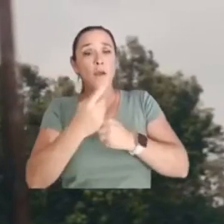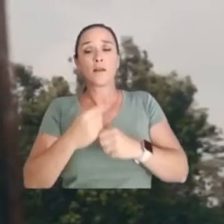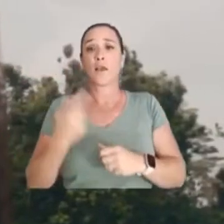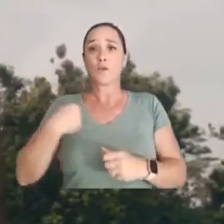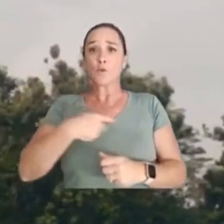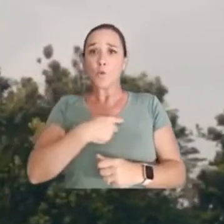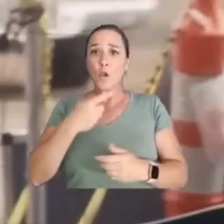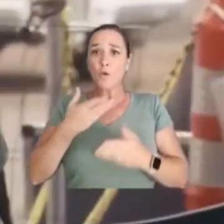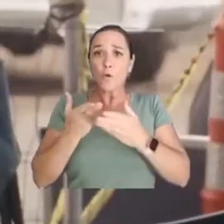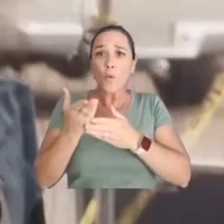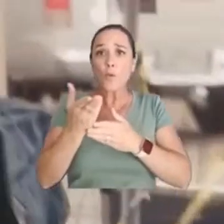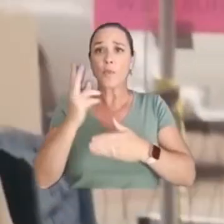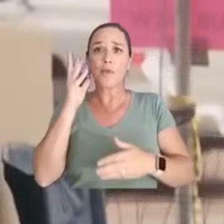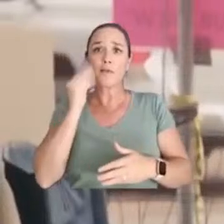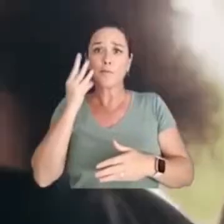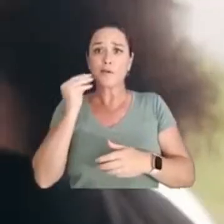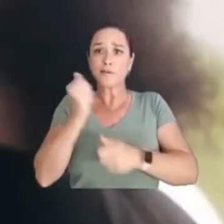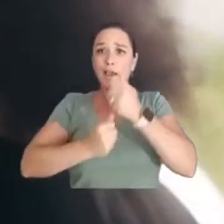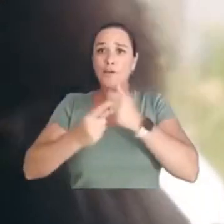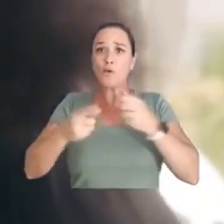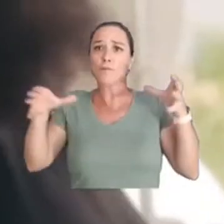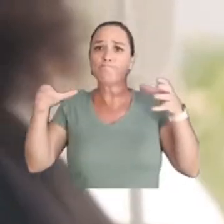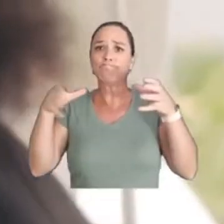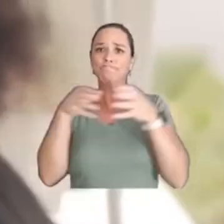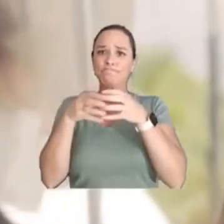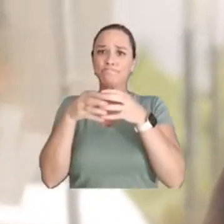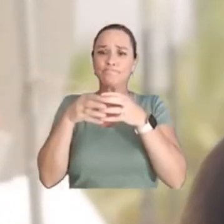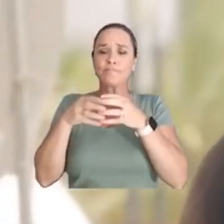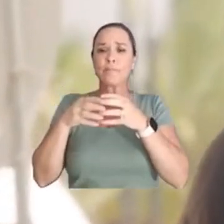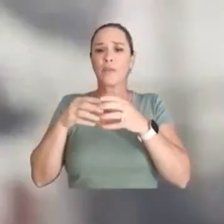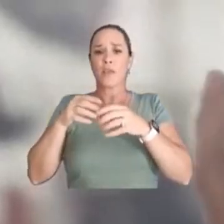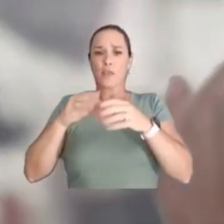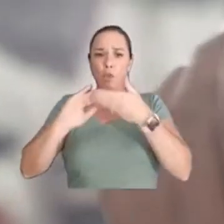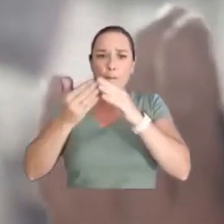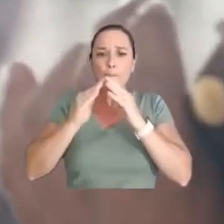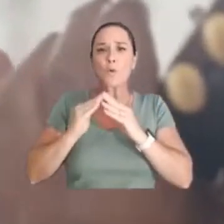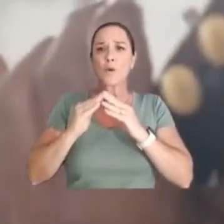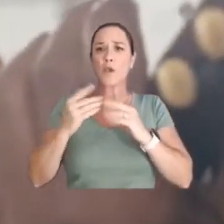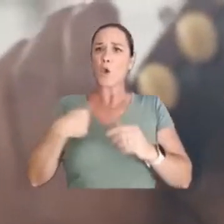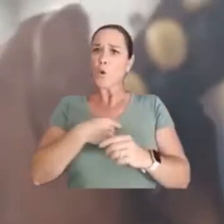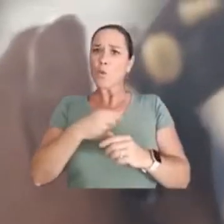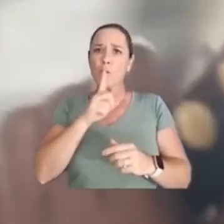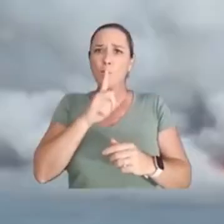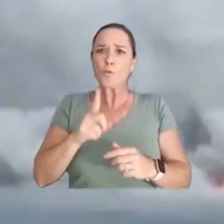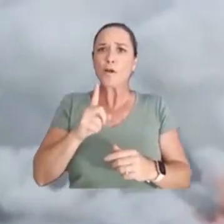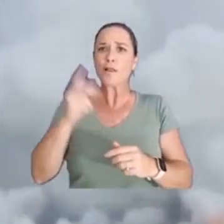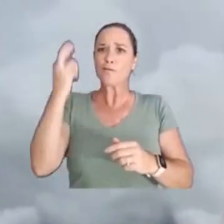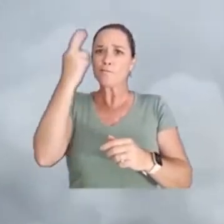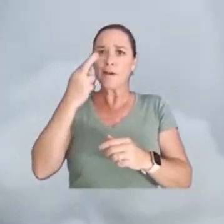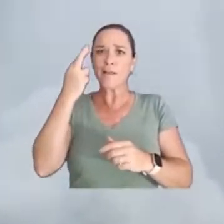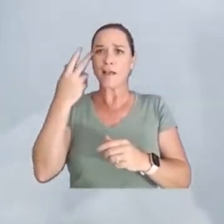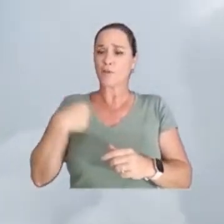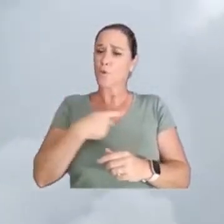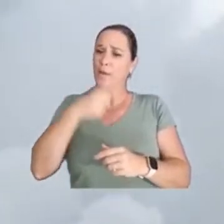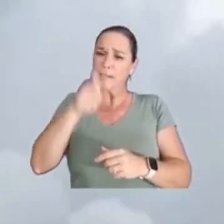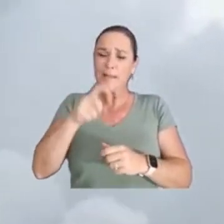we're growing closer together as a community. When tragedies like this strike, you really realize how much you need each other.